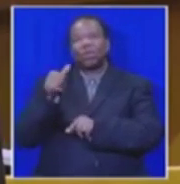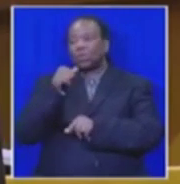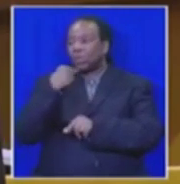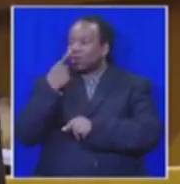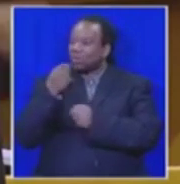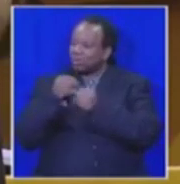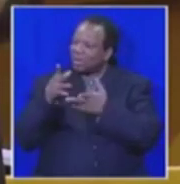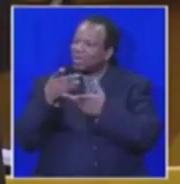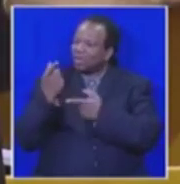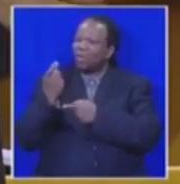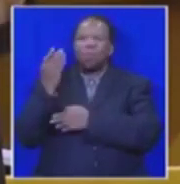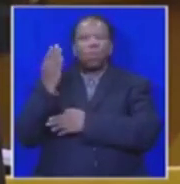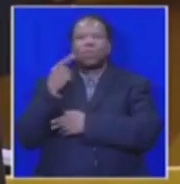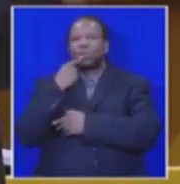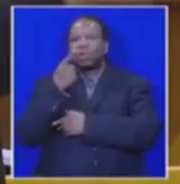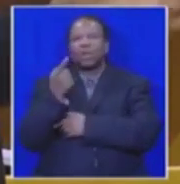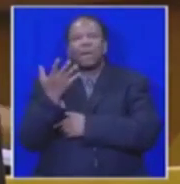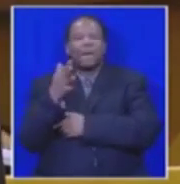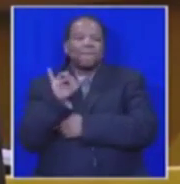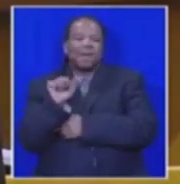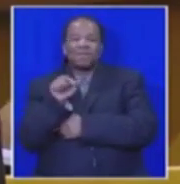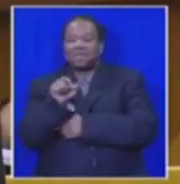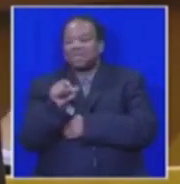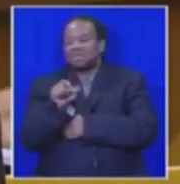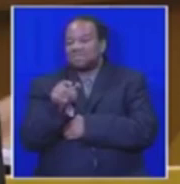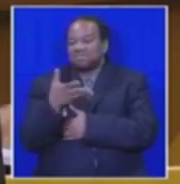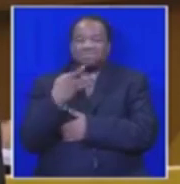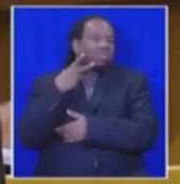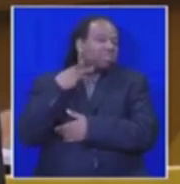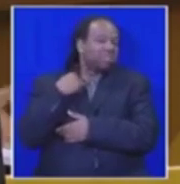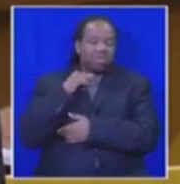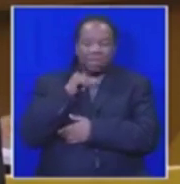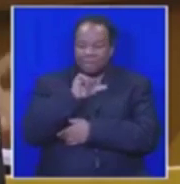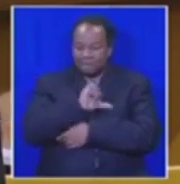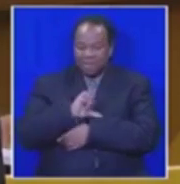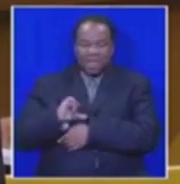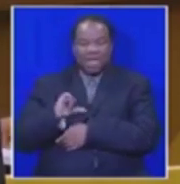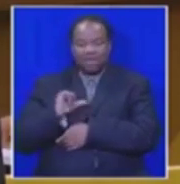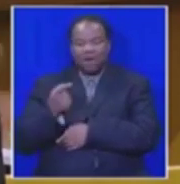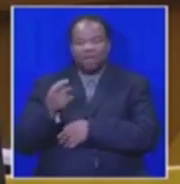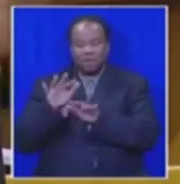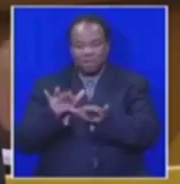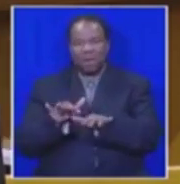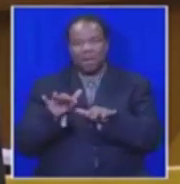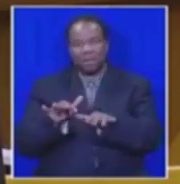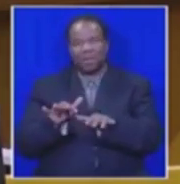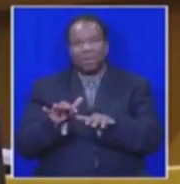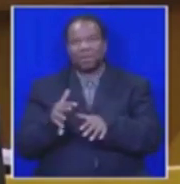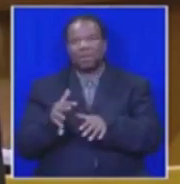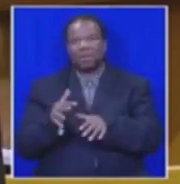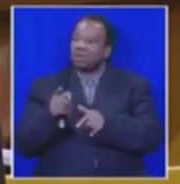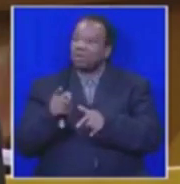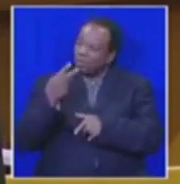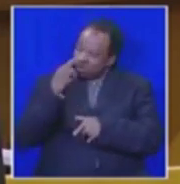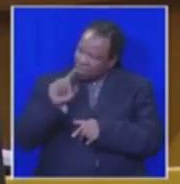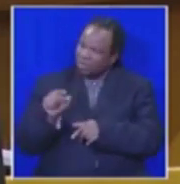well, that you are discouraged by the behavior of this very parliament. That's what makes people think that's what they need to do.